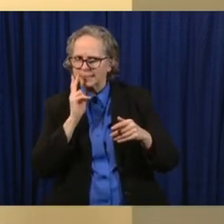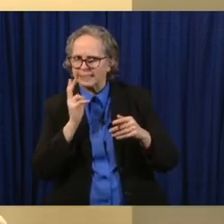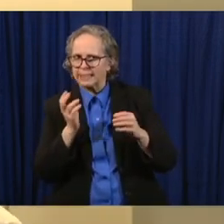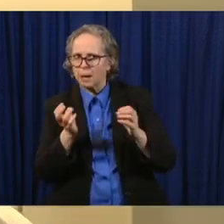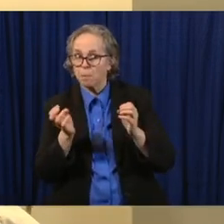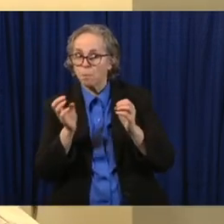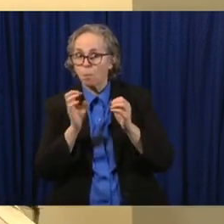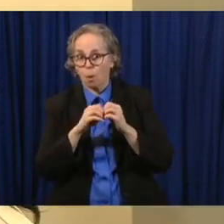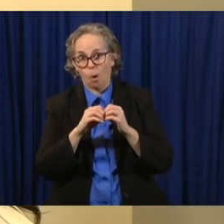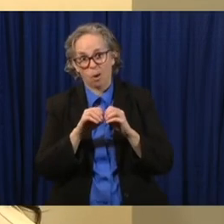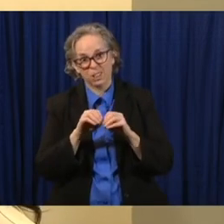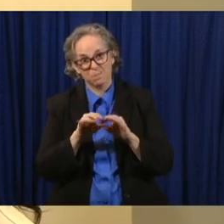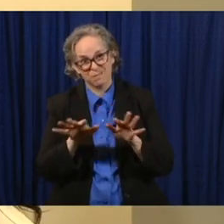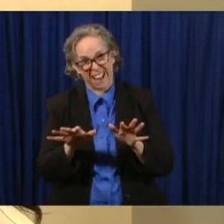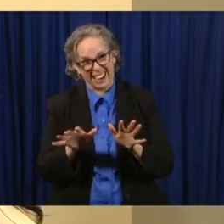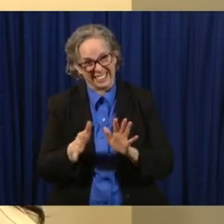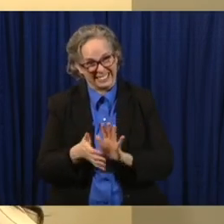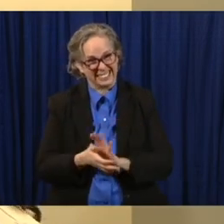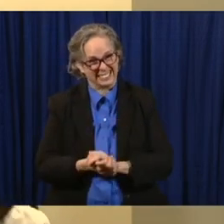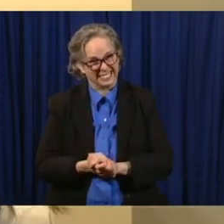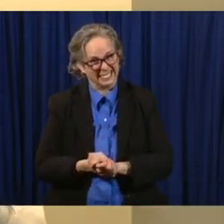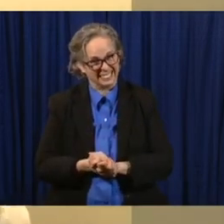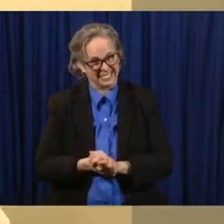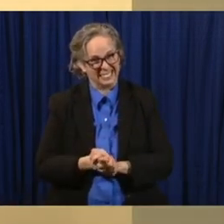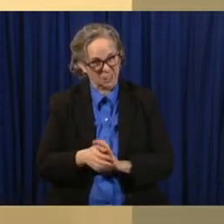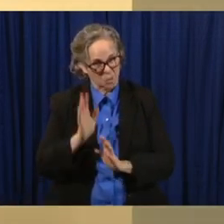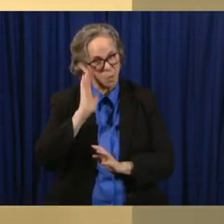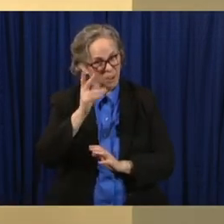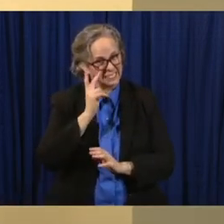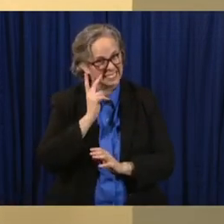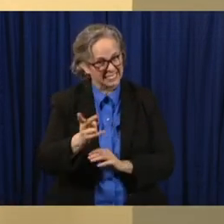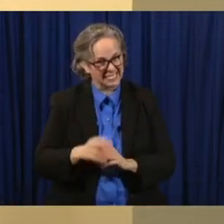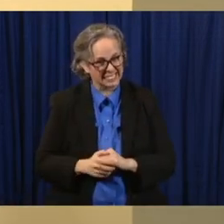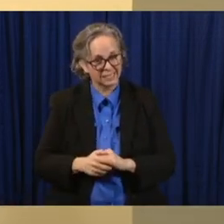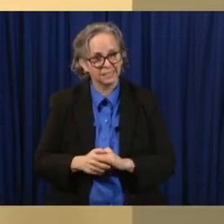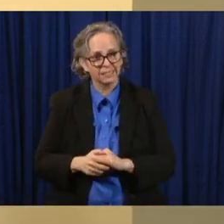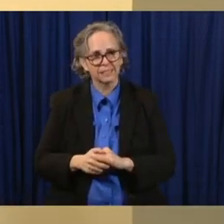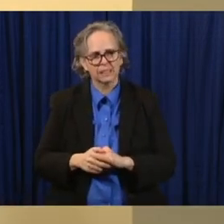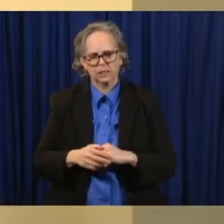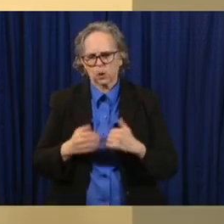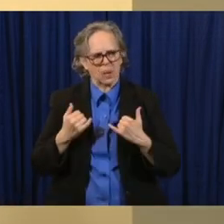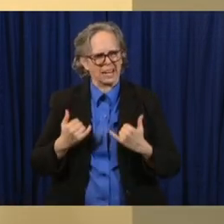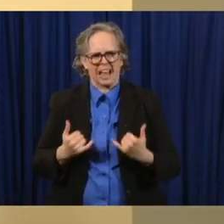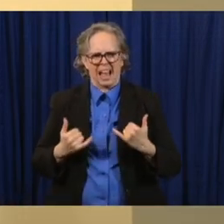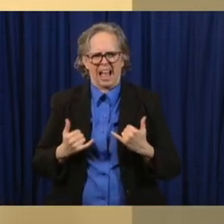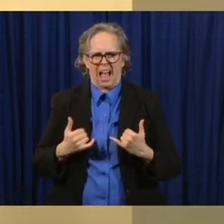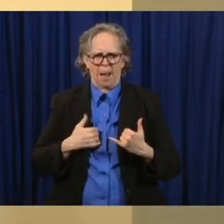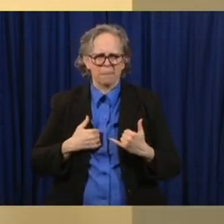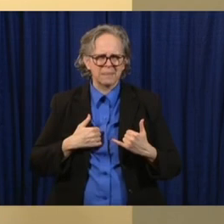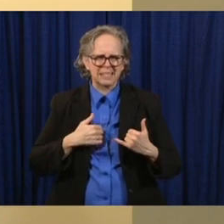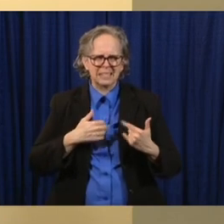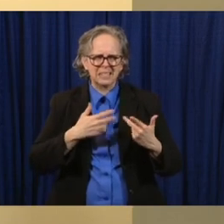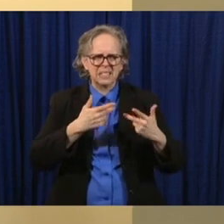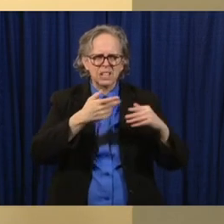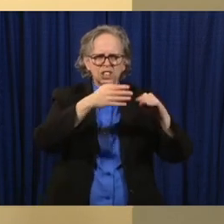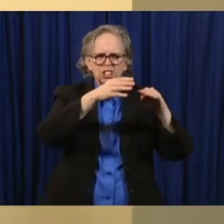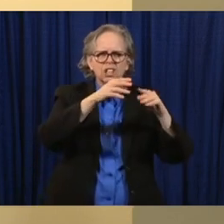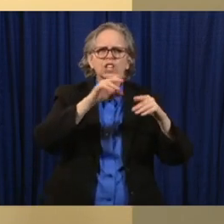spread. But right now, we really are looking at a trend where we're still at that peak level that is a